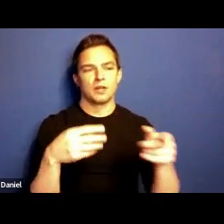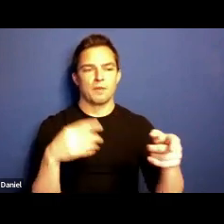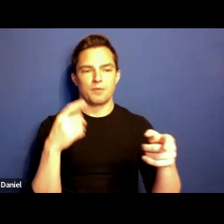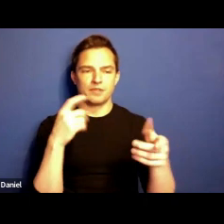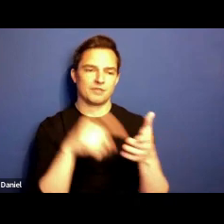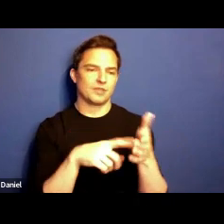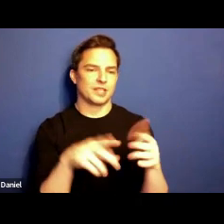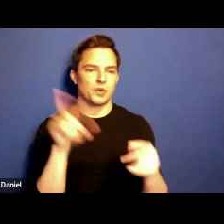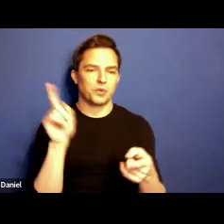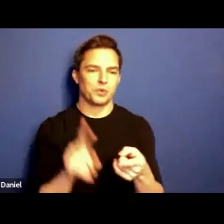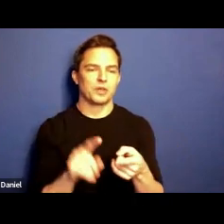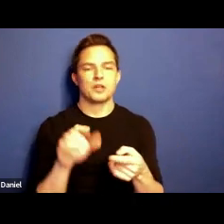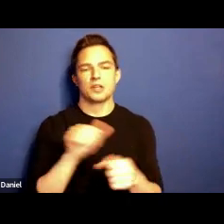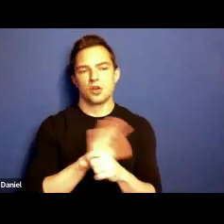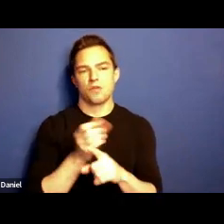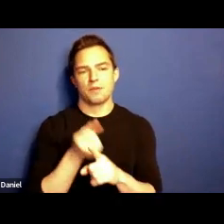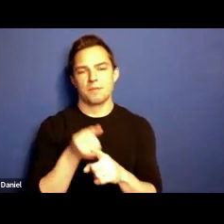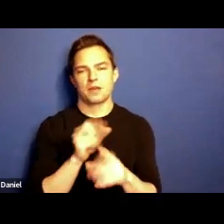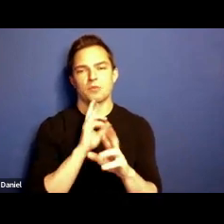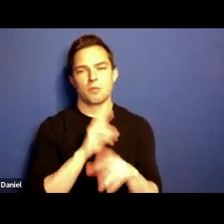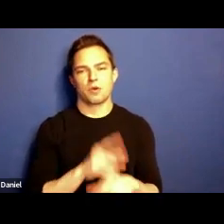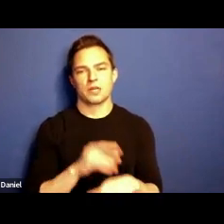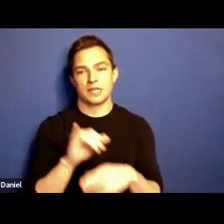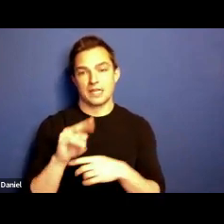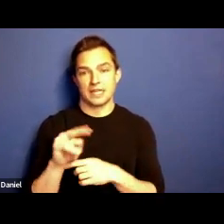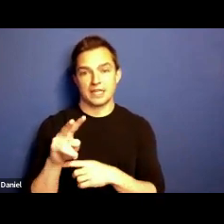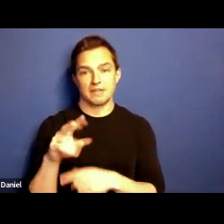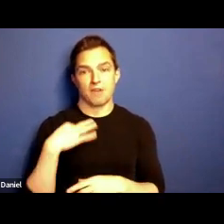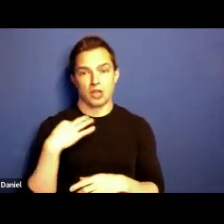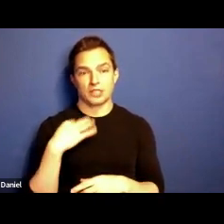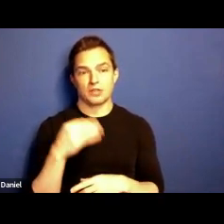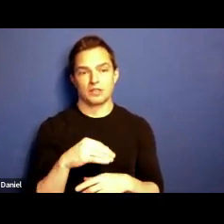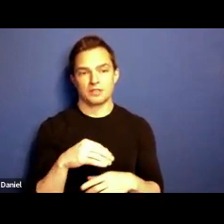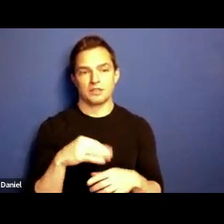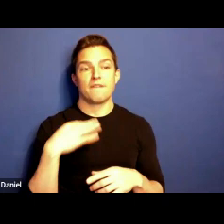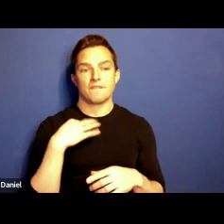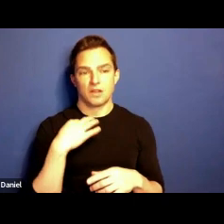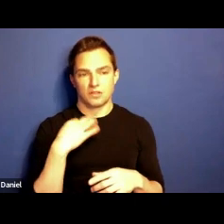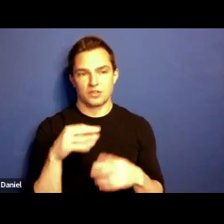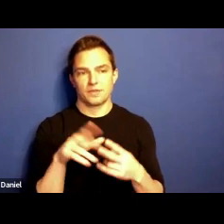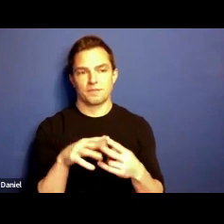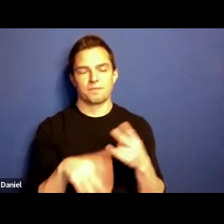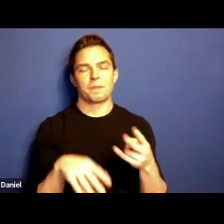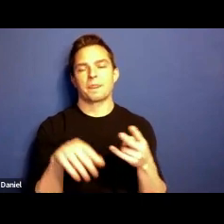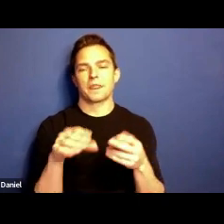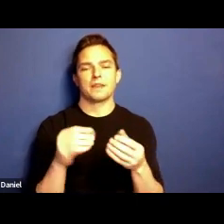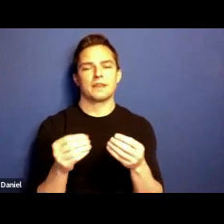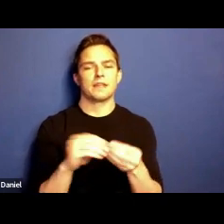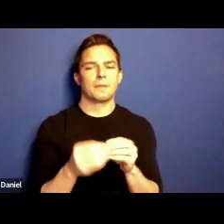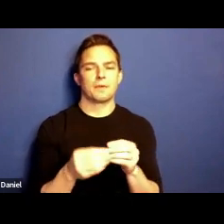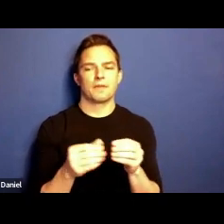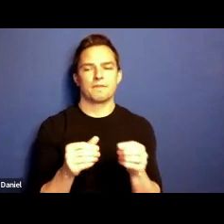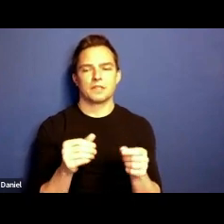COVID impacting reporting. Involuntary non-forensic clients went up, and then the number of forensic clients has been